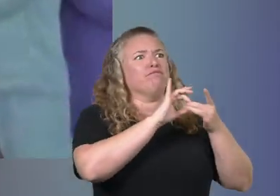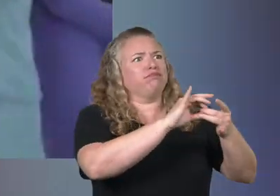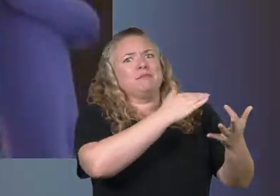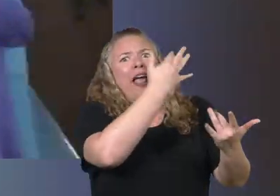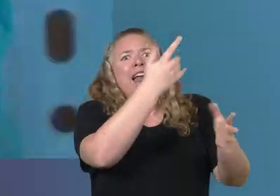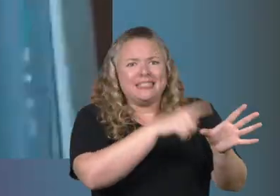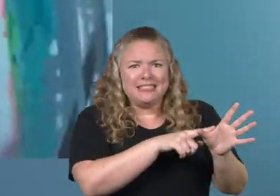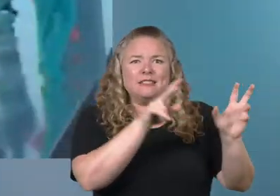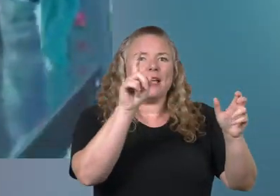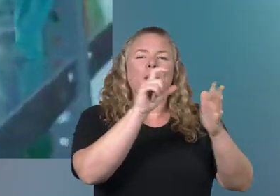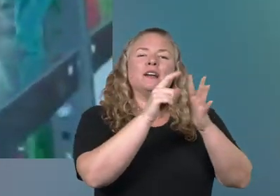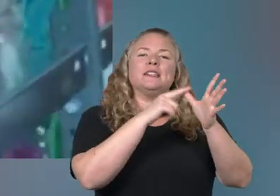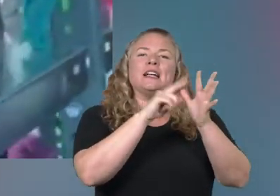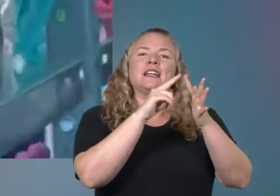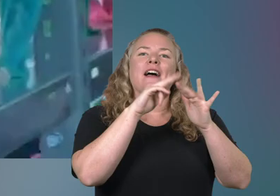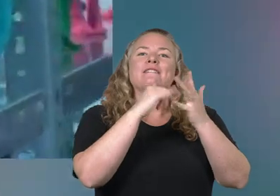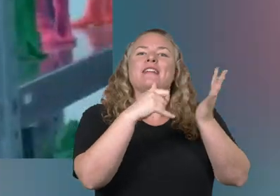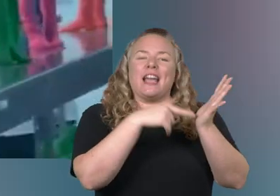called Dada Fest, which is